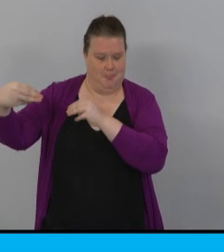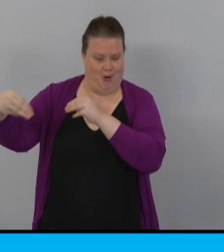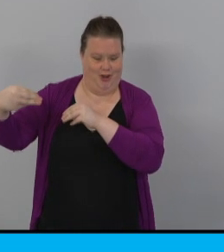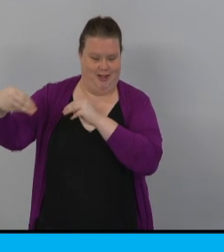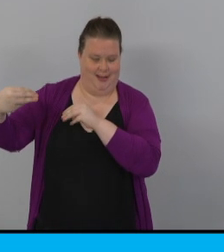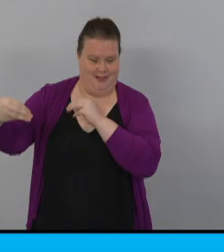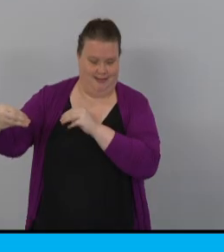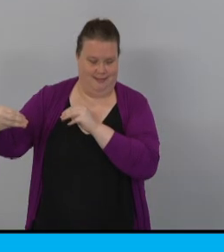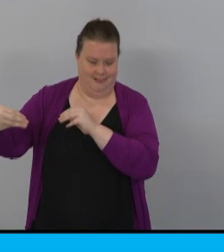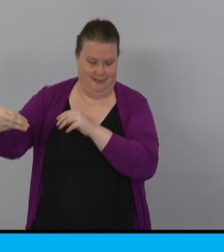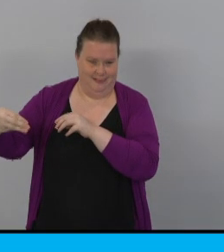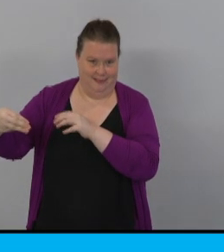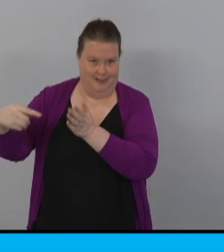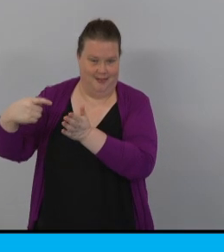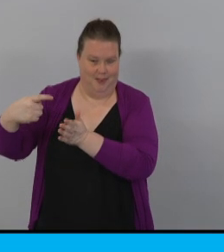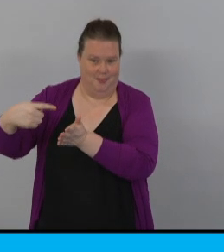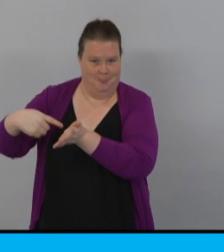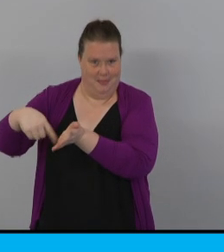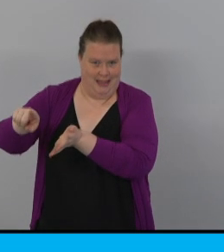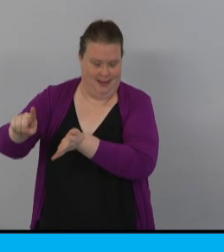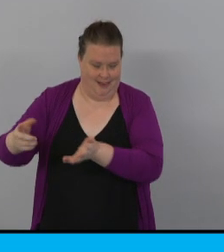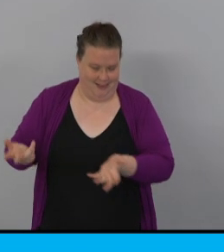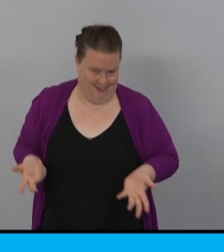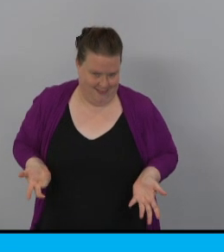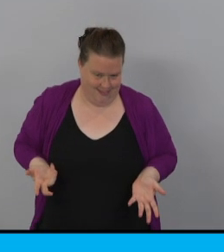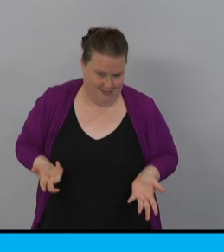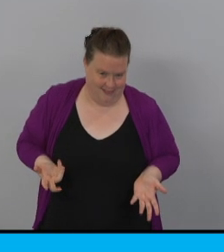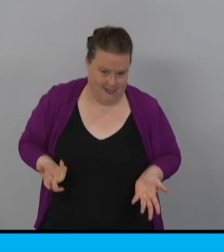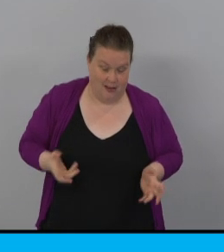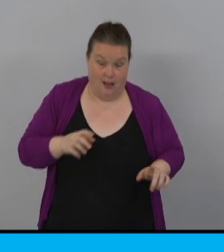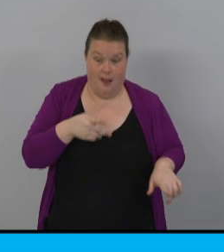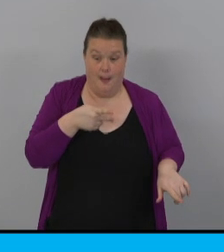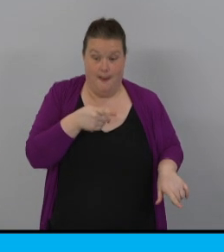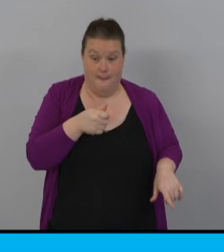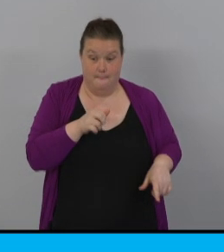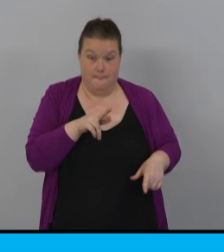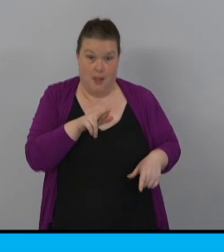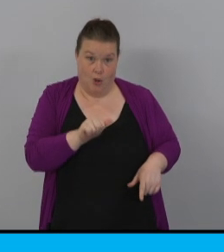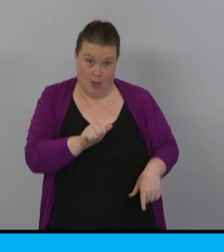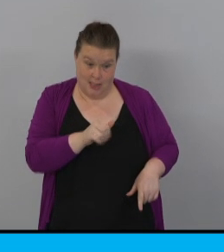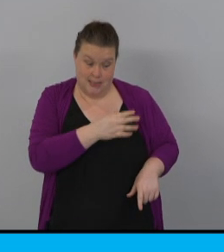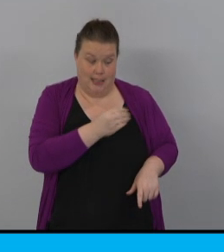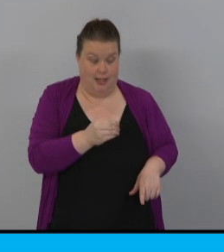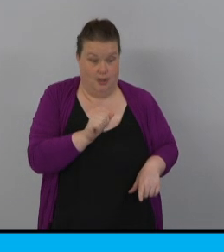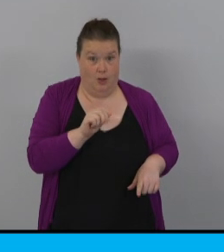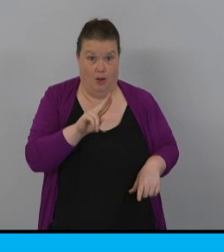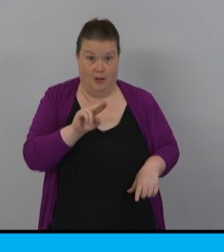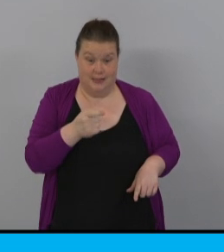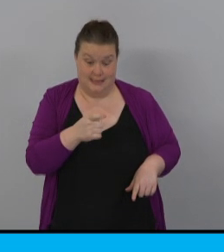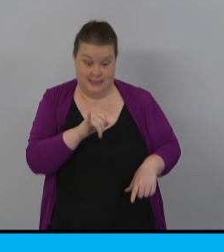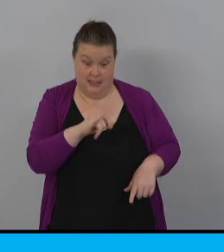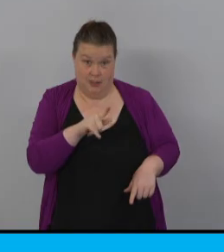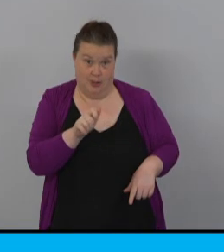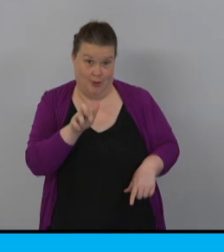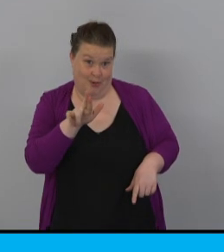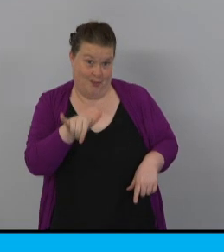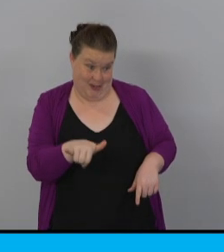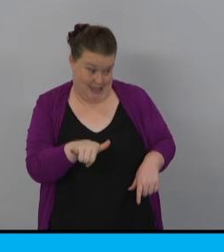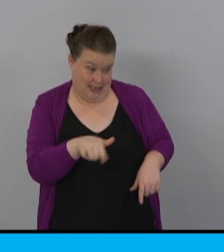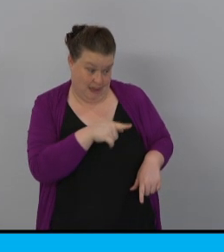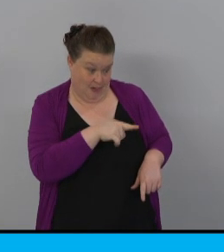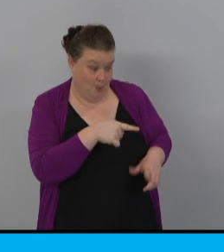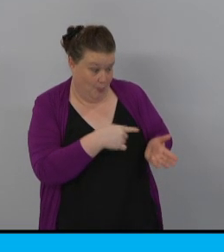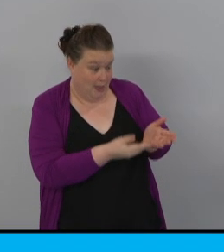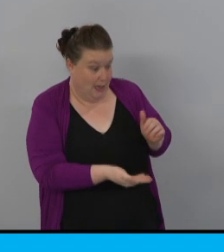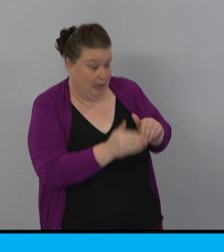We did increase some of our auxiliary and paras a few years ago, but, the market's catching